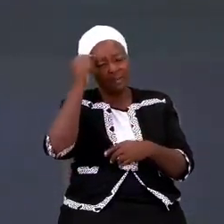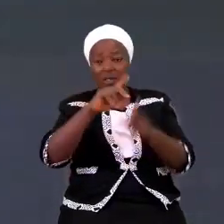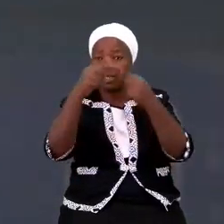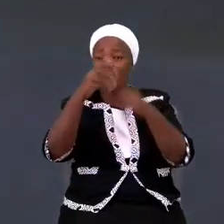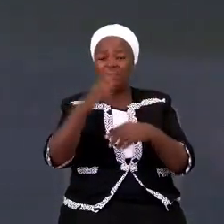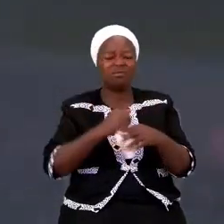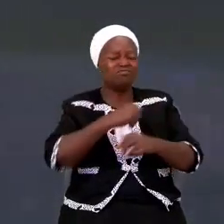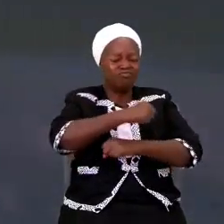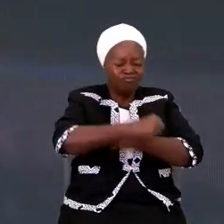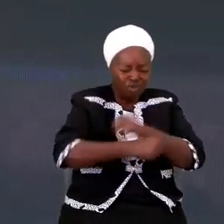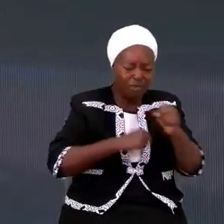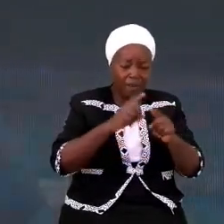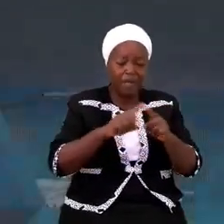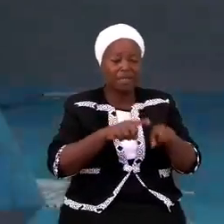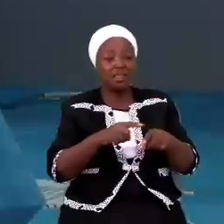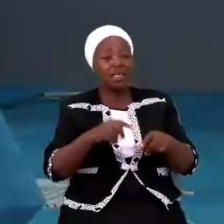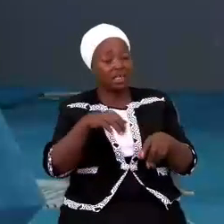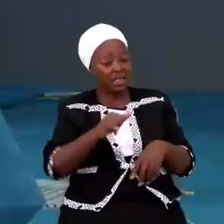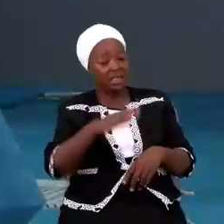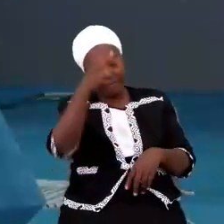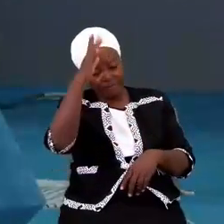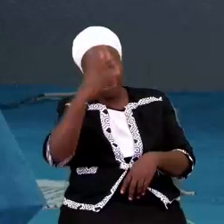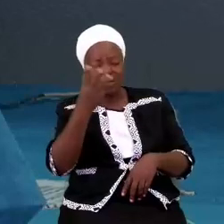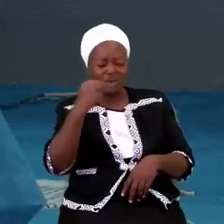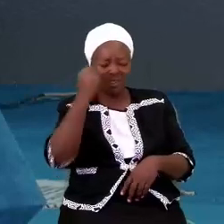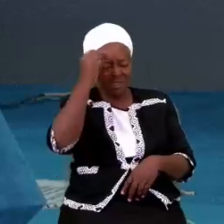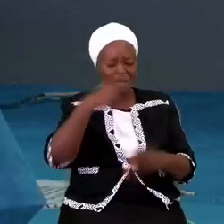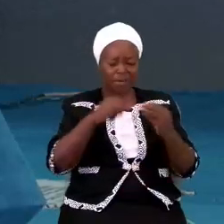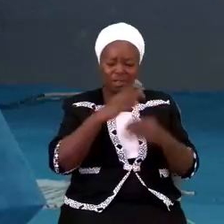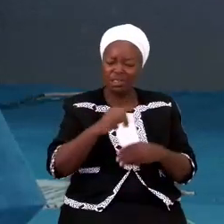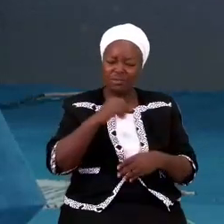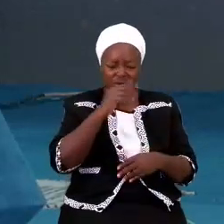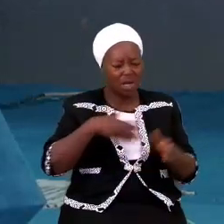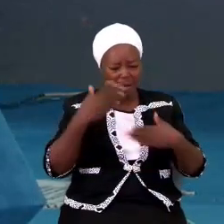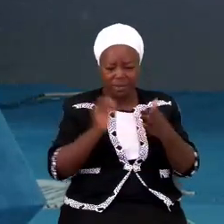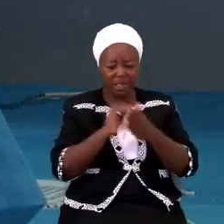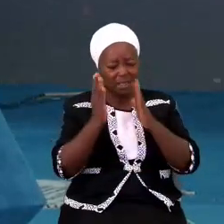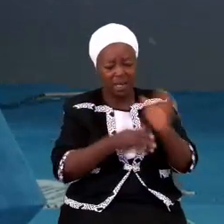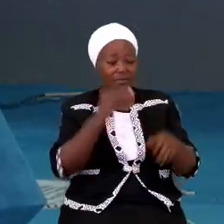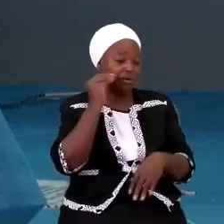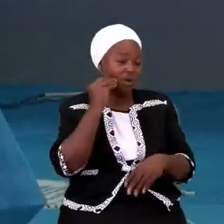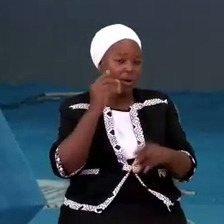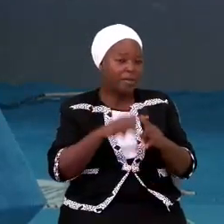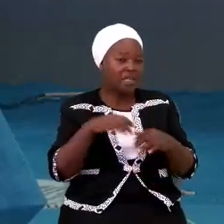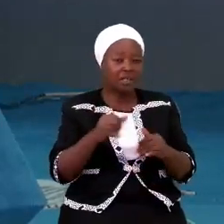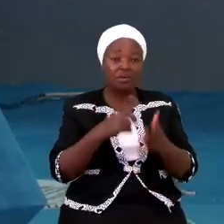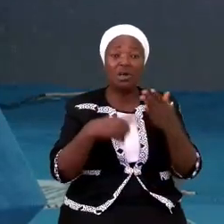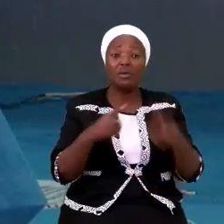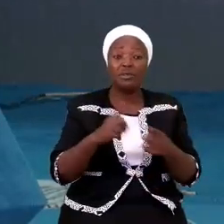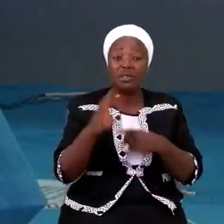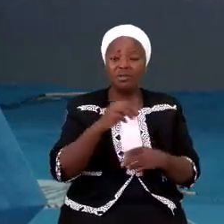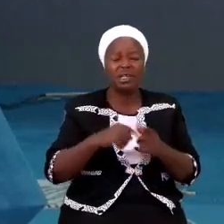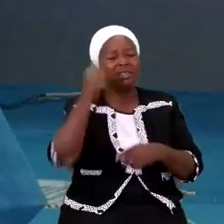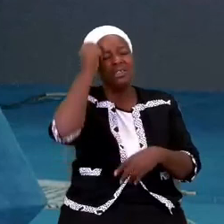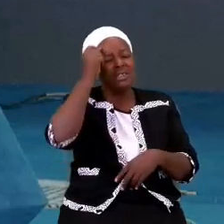he had. You know, some people are like that. They were born again before. They were saved before. They were children of God. And then something entered their